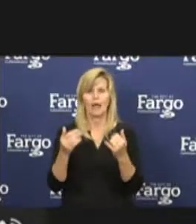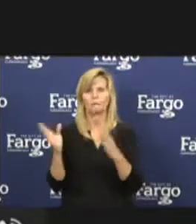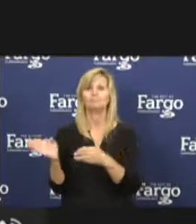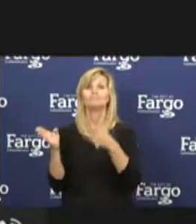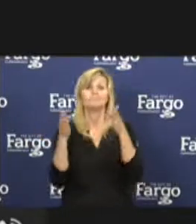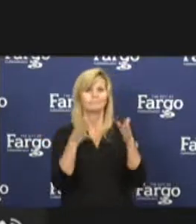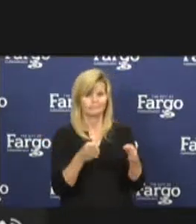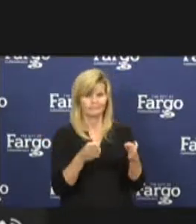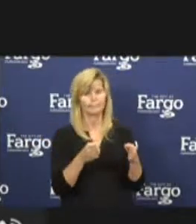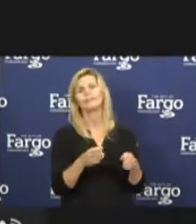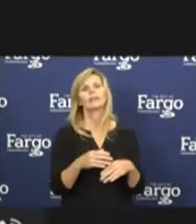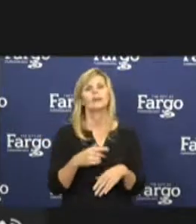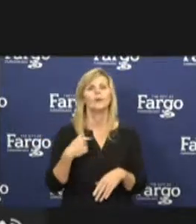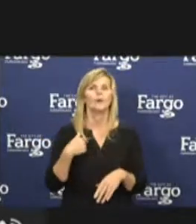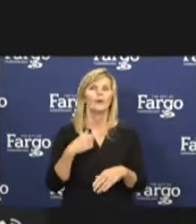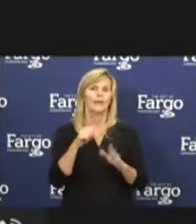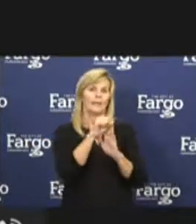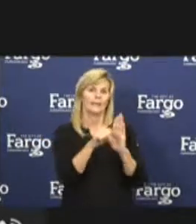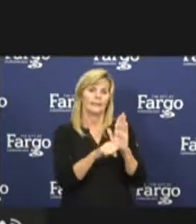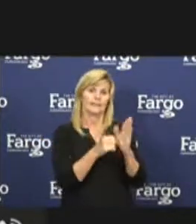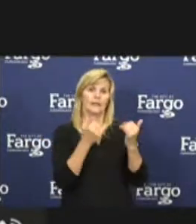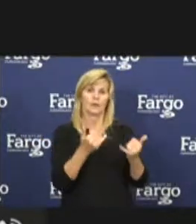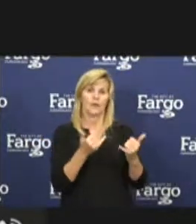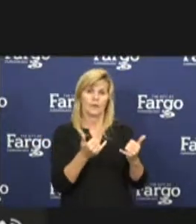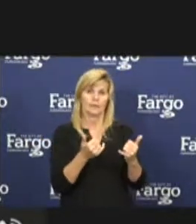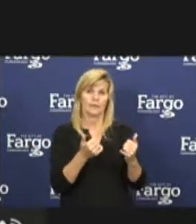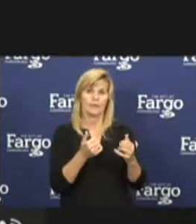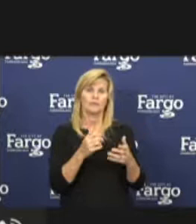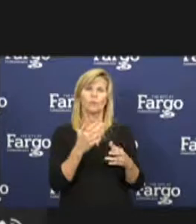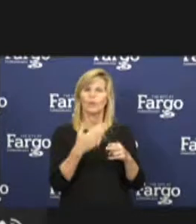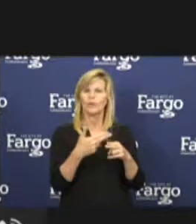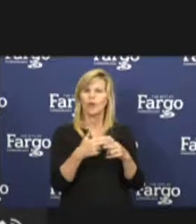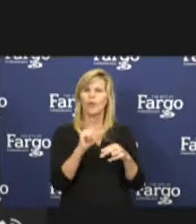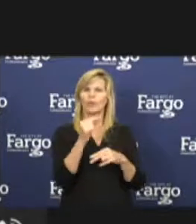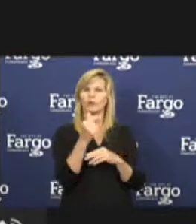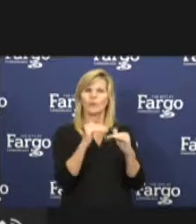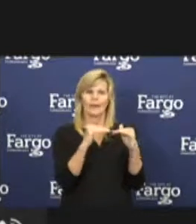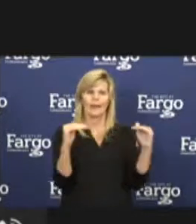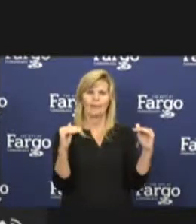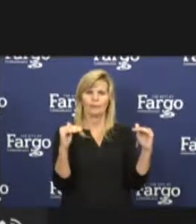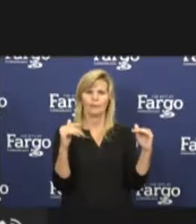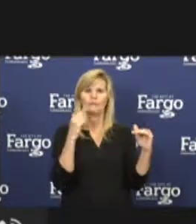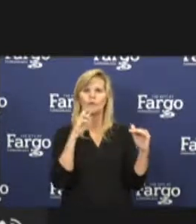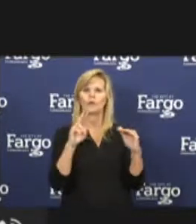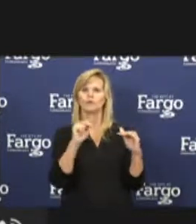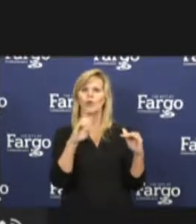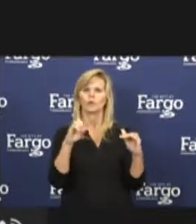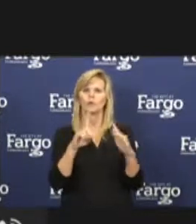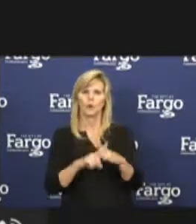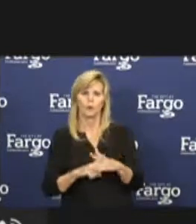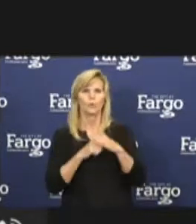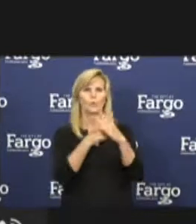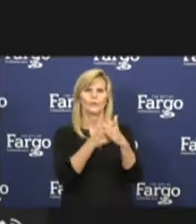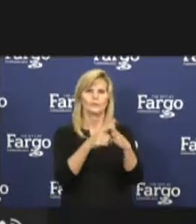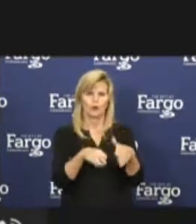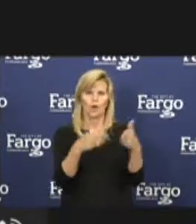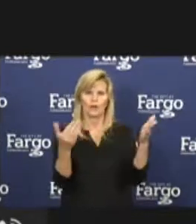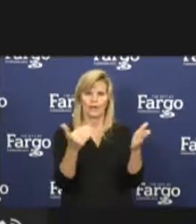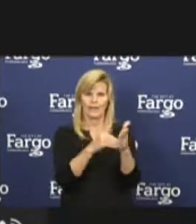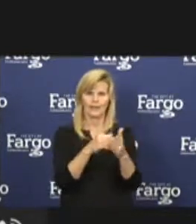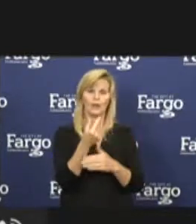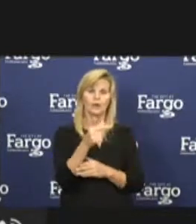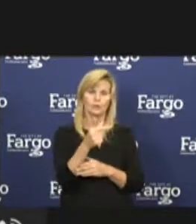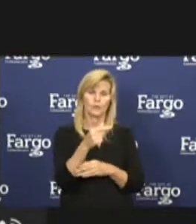bit, the state is currently at the green level in our North Dakota Restart Plan. So the green is the